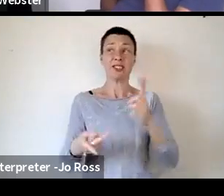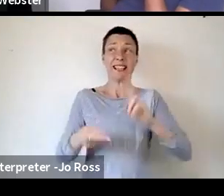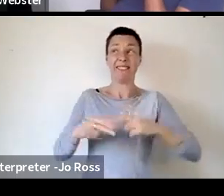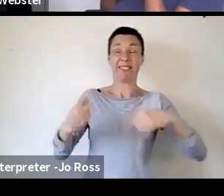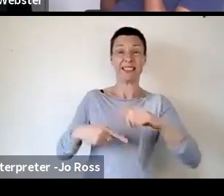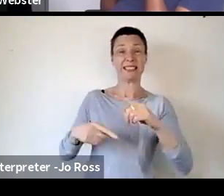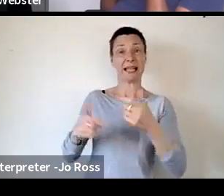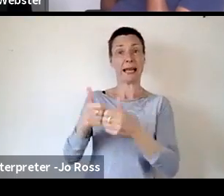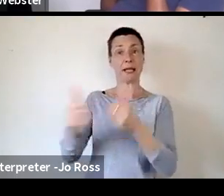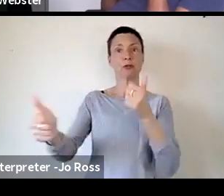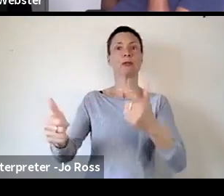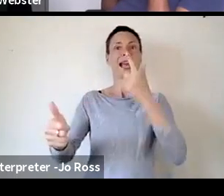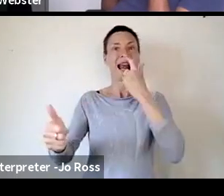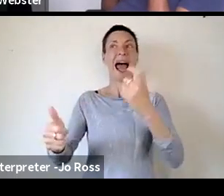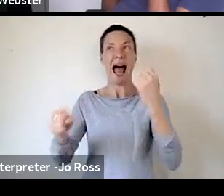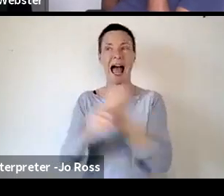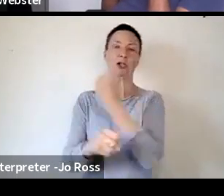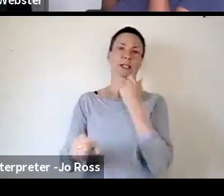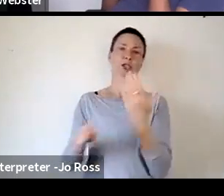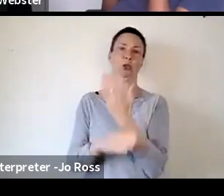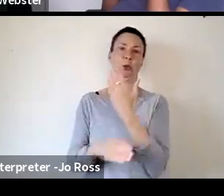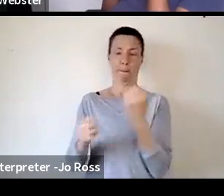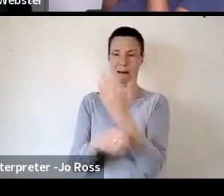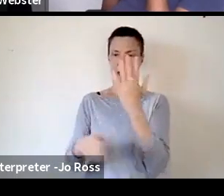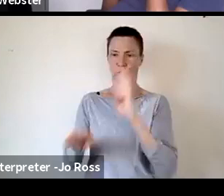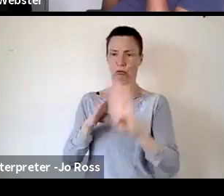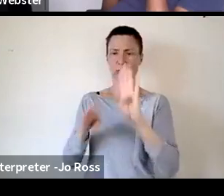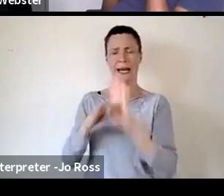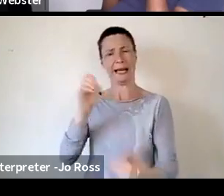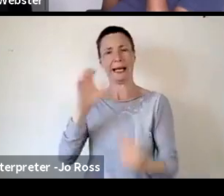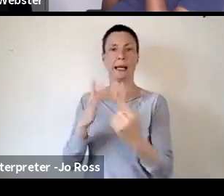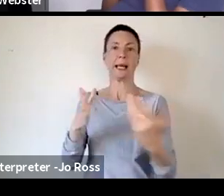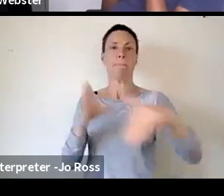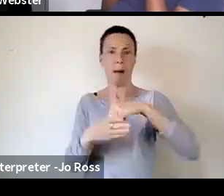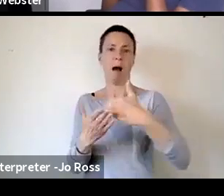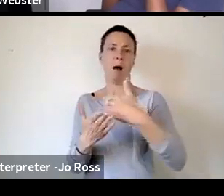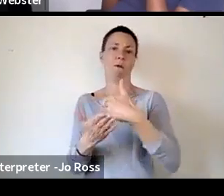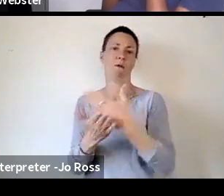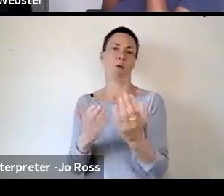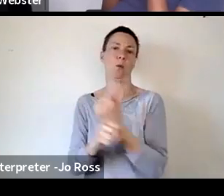up on it and make training a really integral part of what we do.